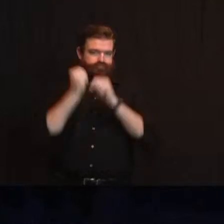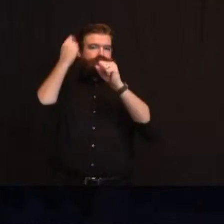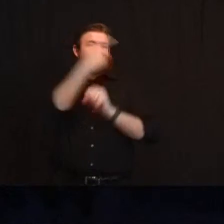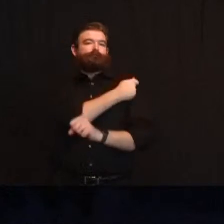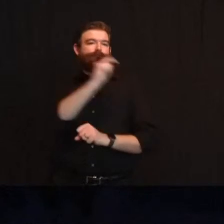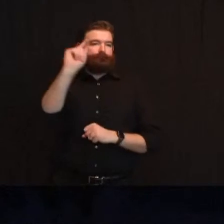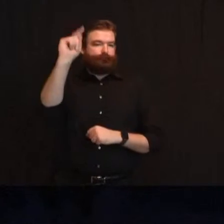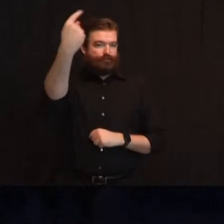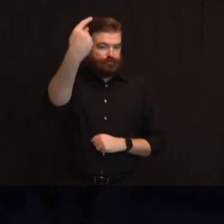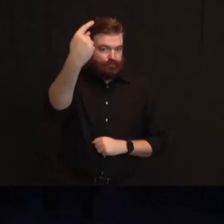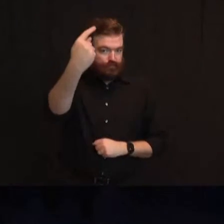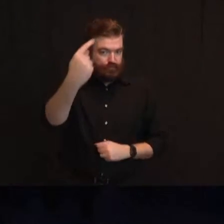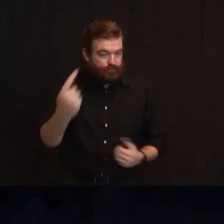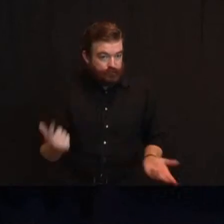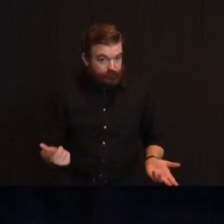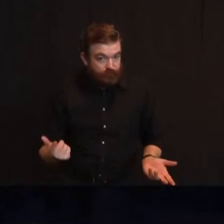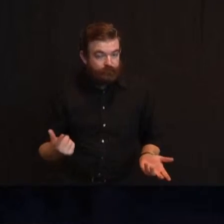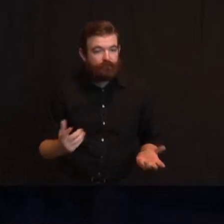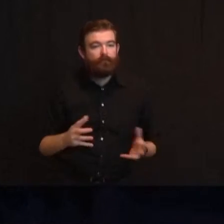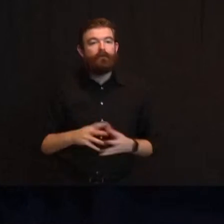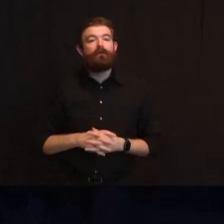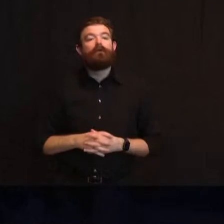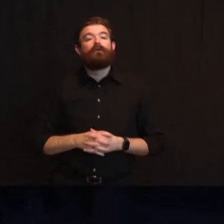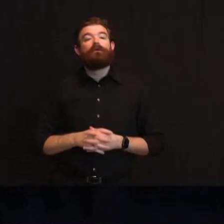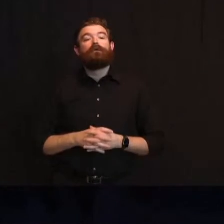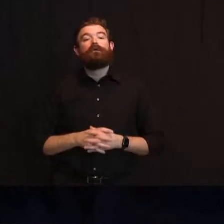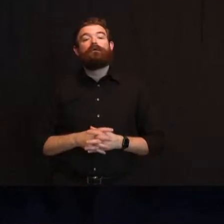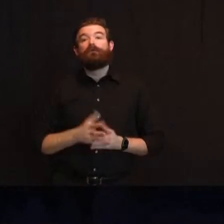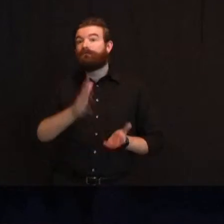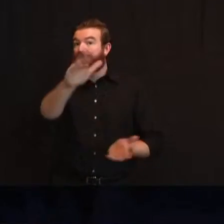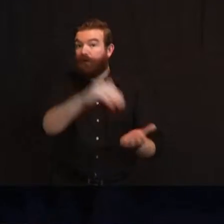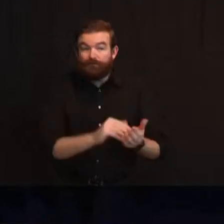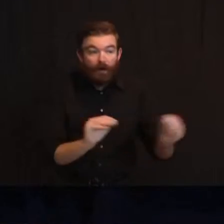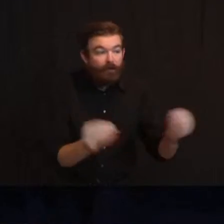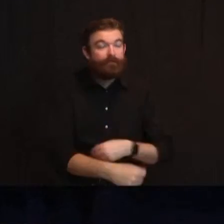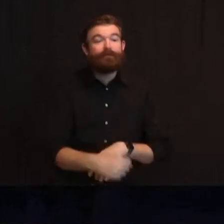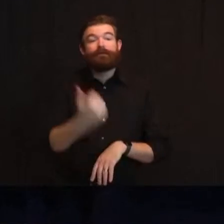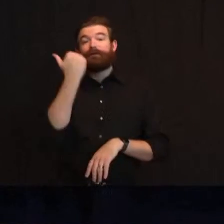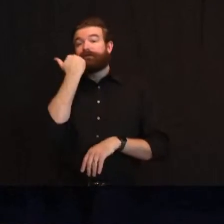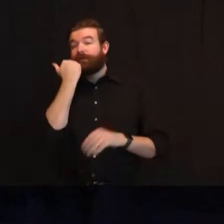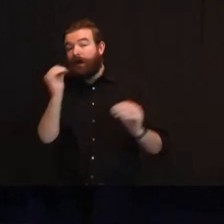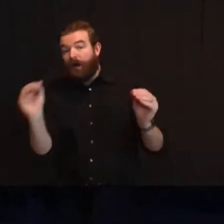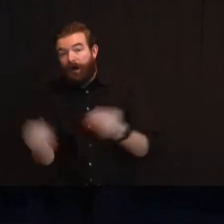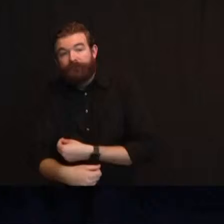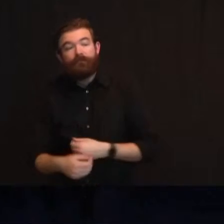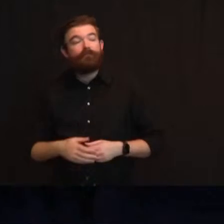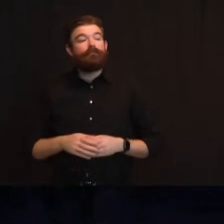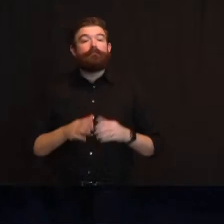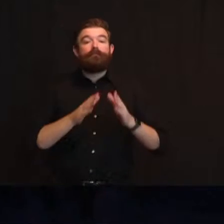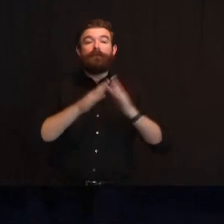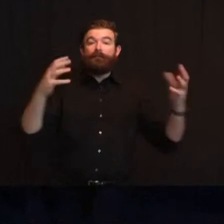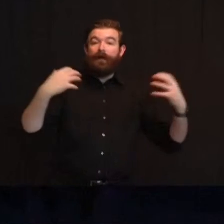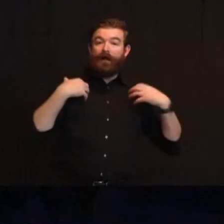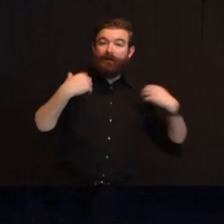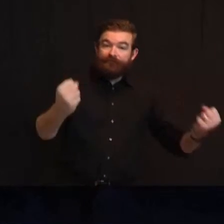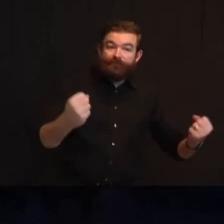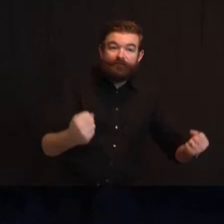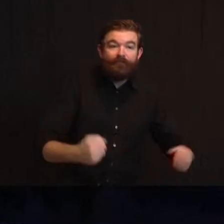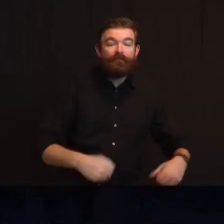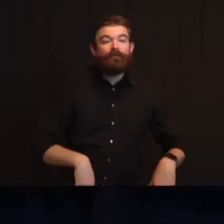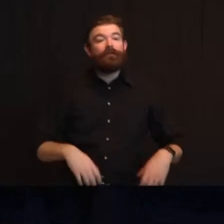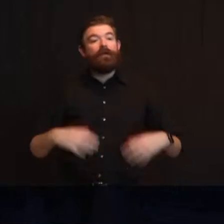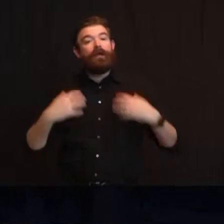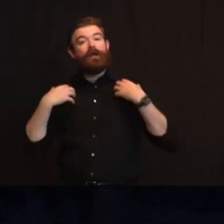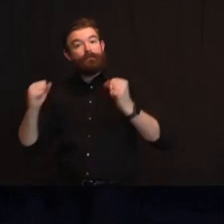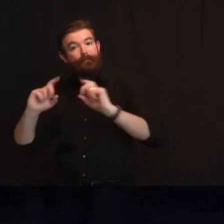physician's office or a dental office. Public health settings like the local health department, the links agencies,